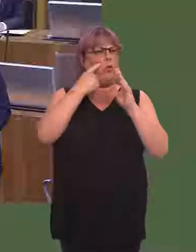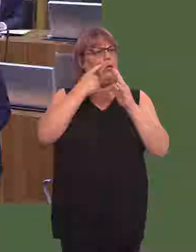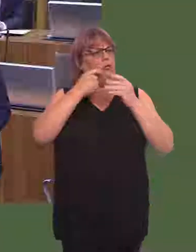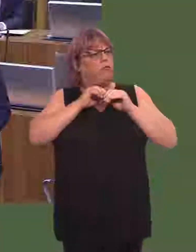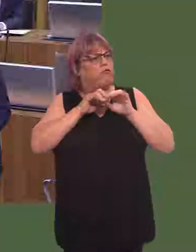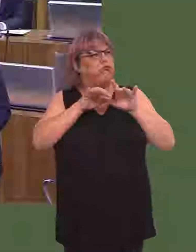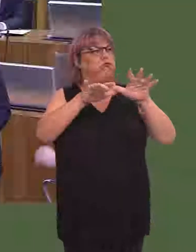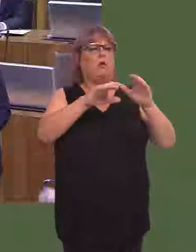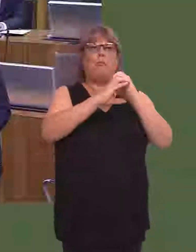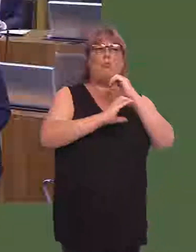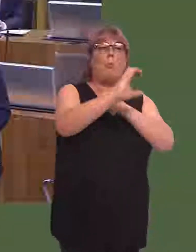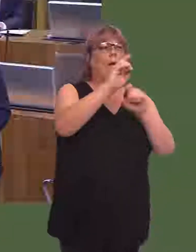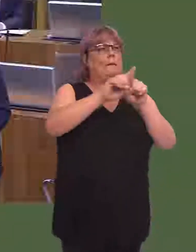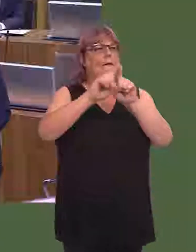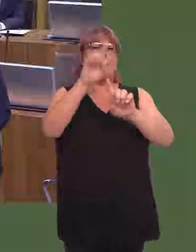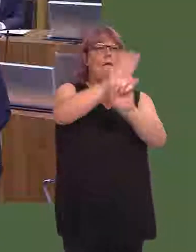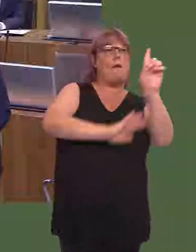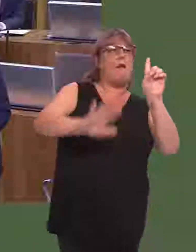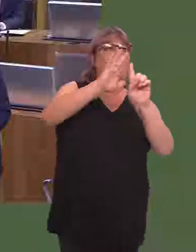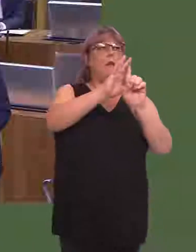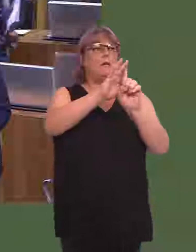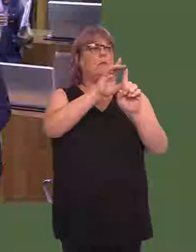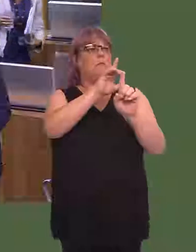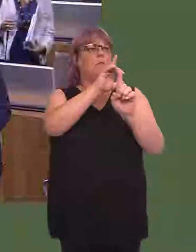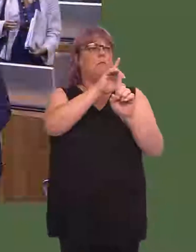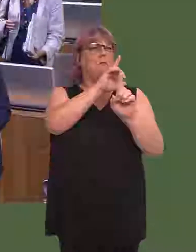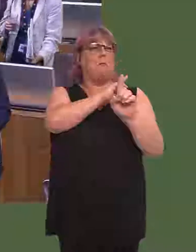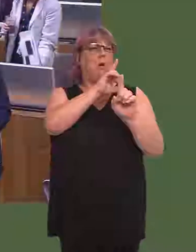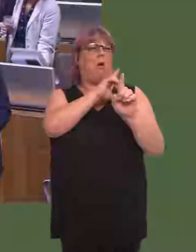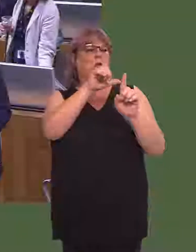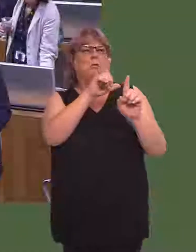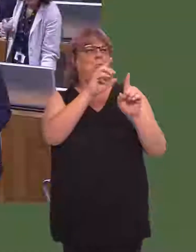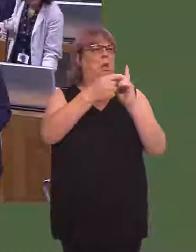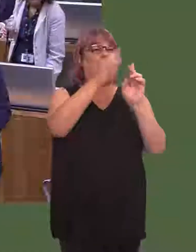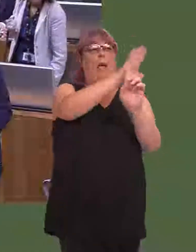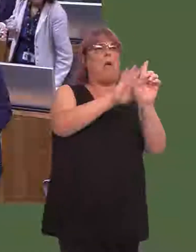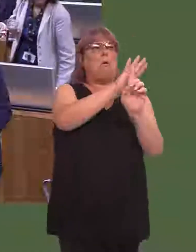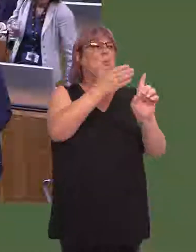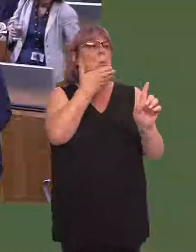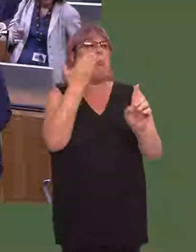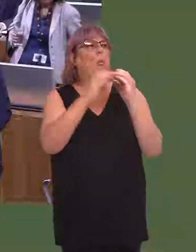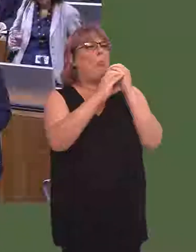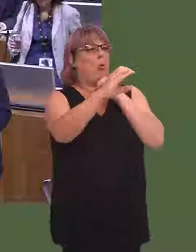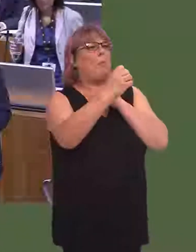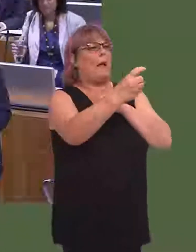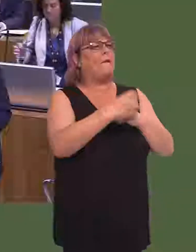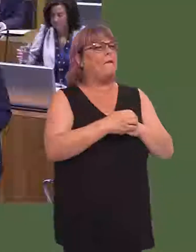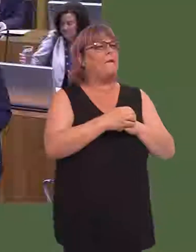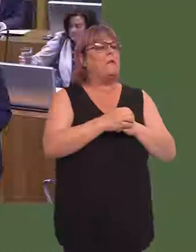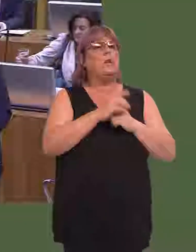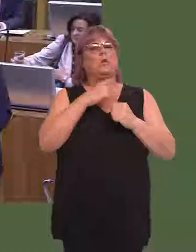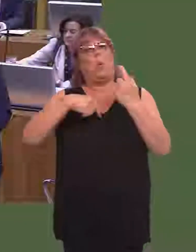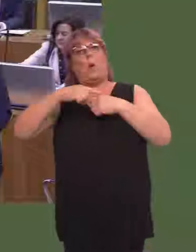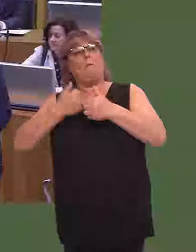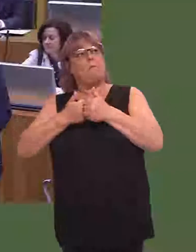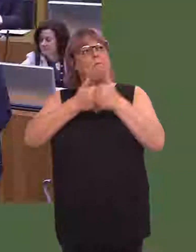bringing broadband to many communities that would otherwise not be served with broadband if it was left to the market because of their size. So